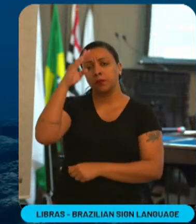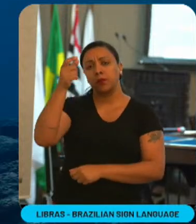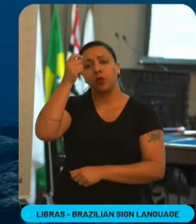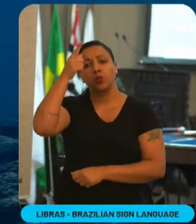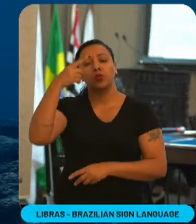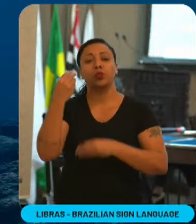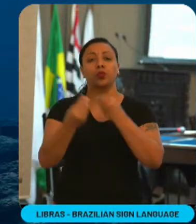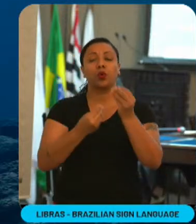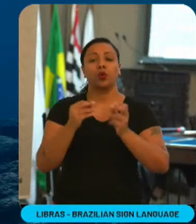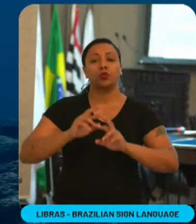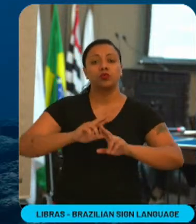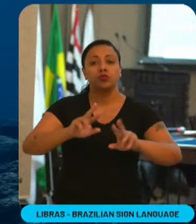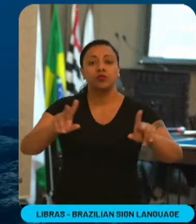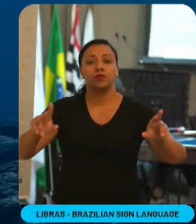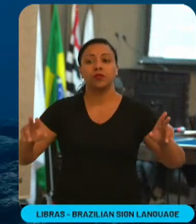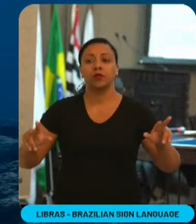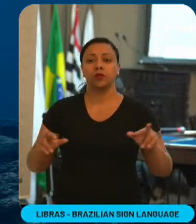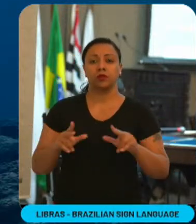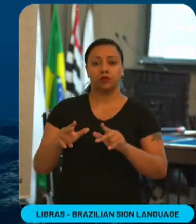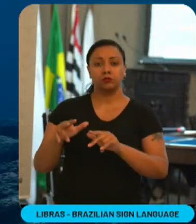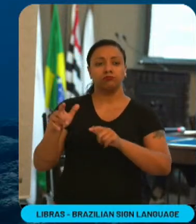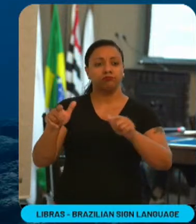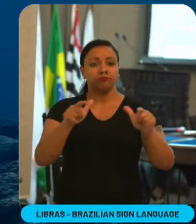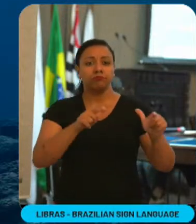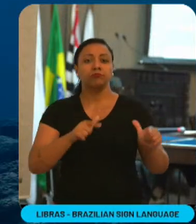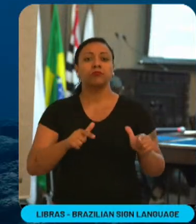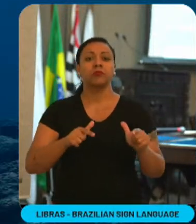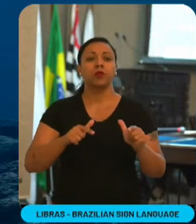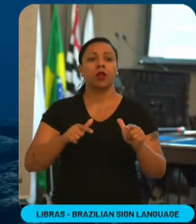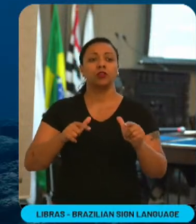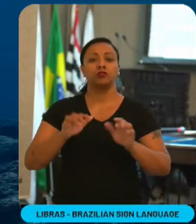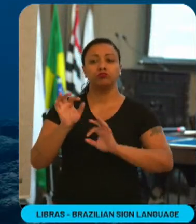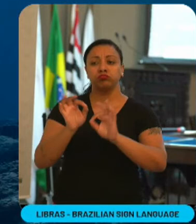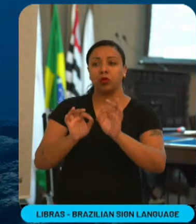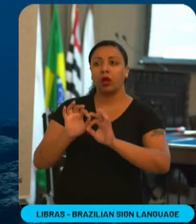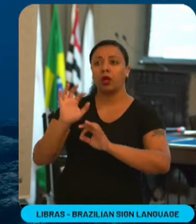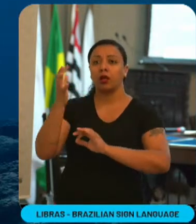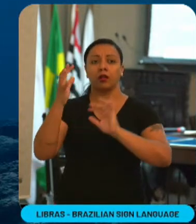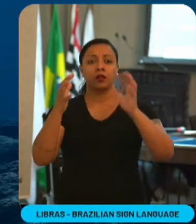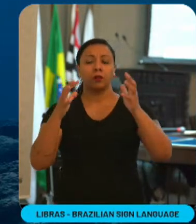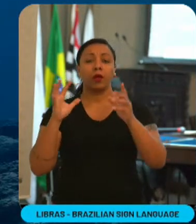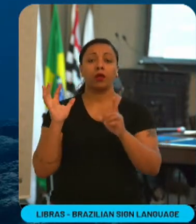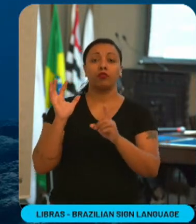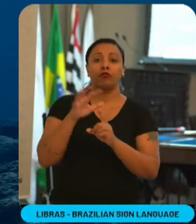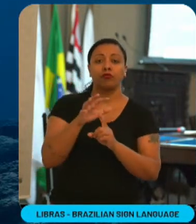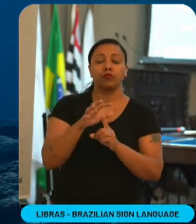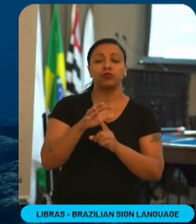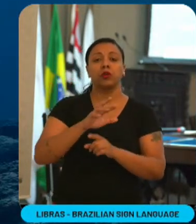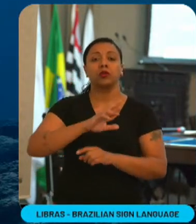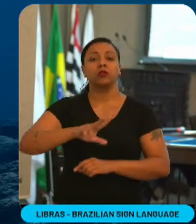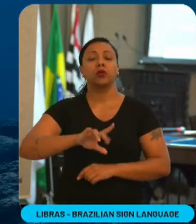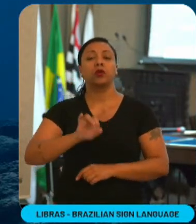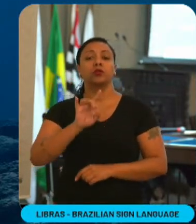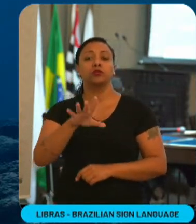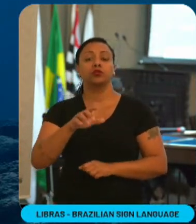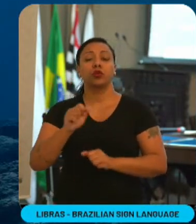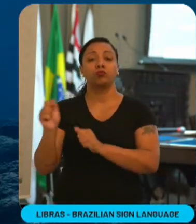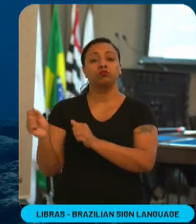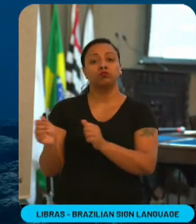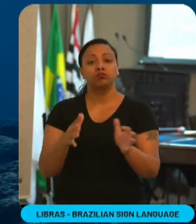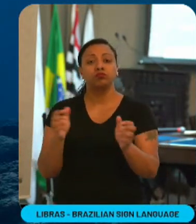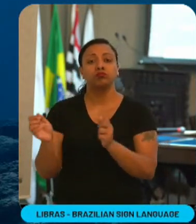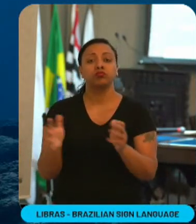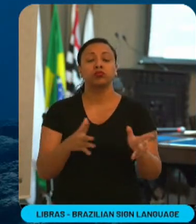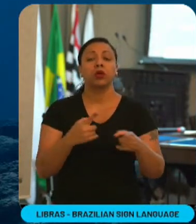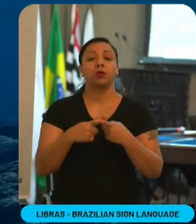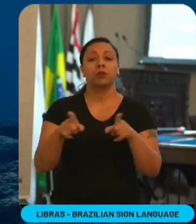been working on the different scenarios for climate forecasts.